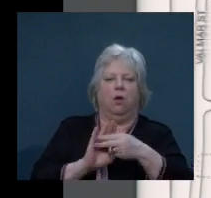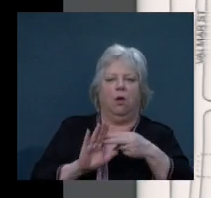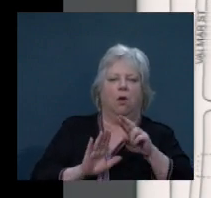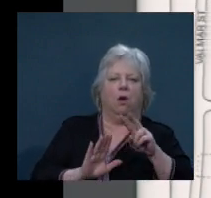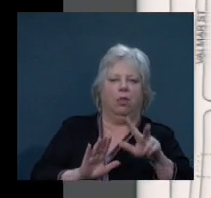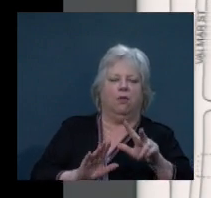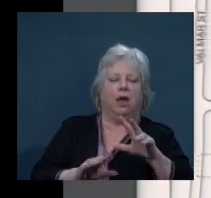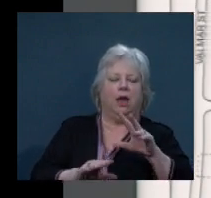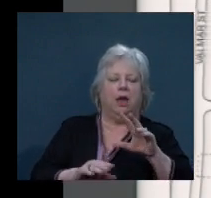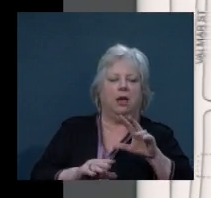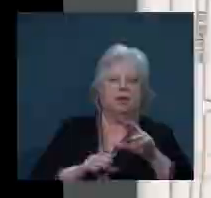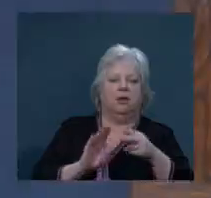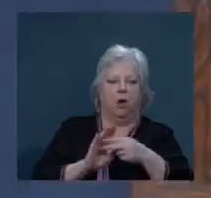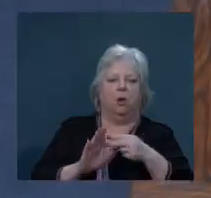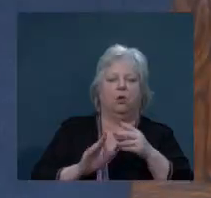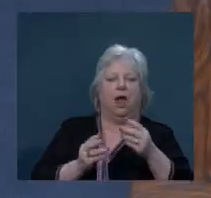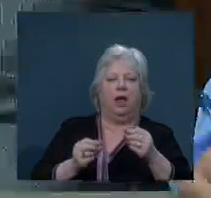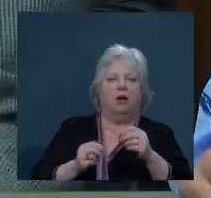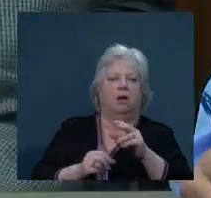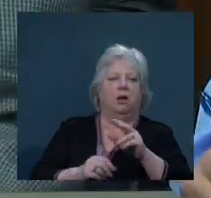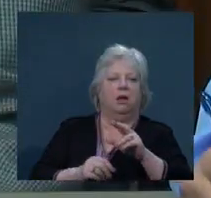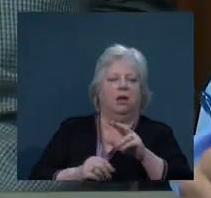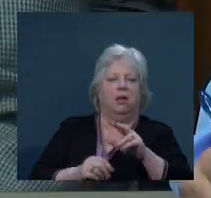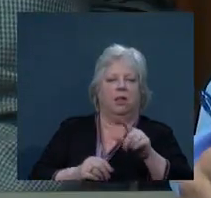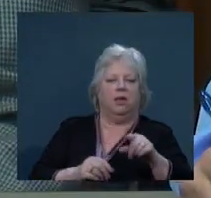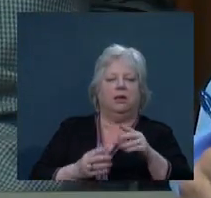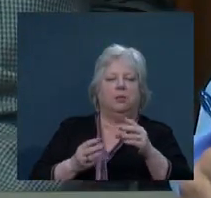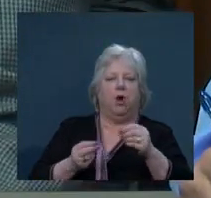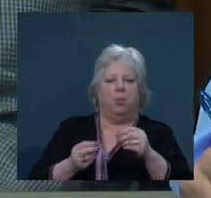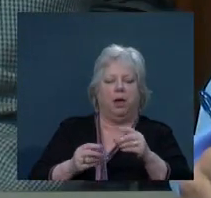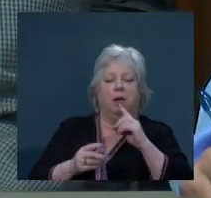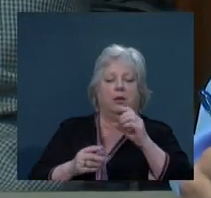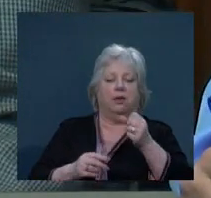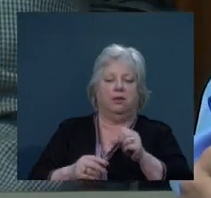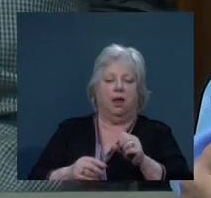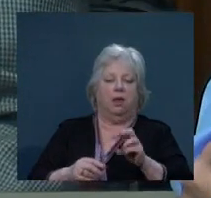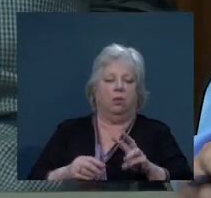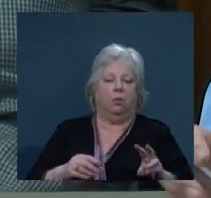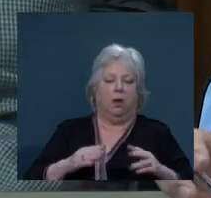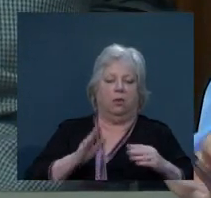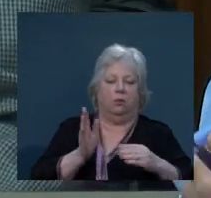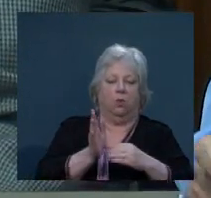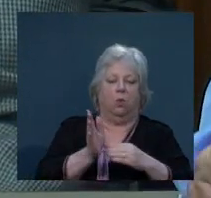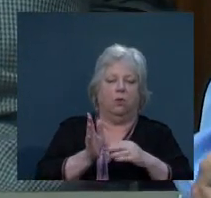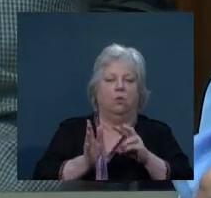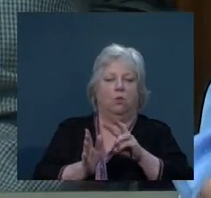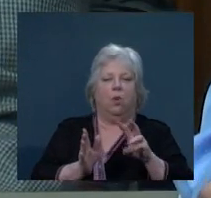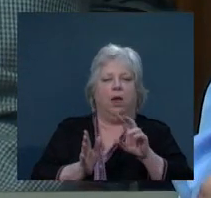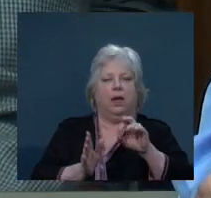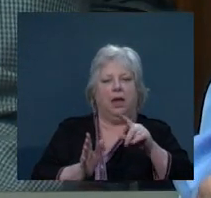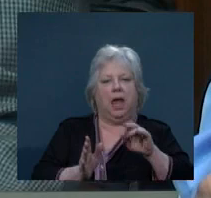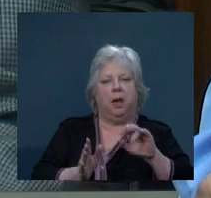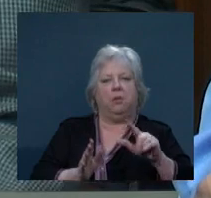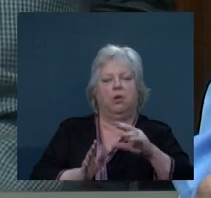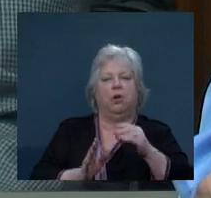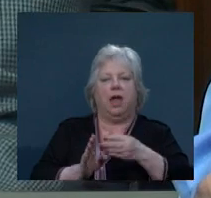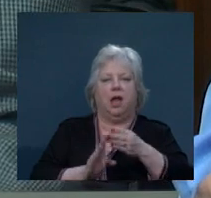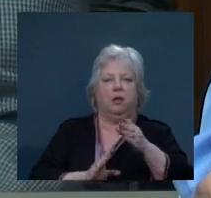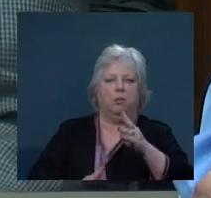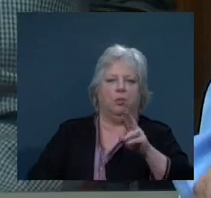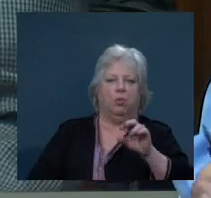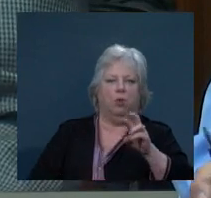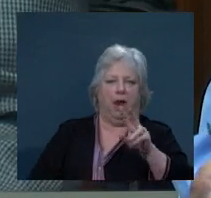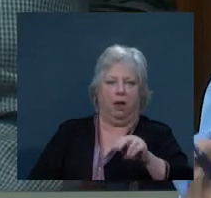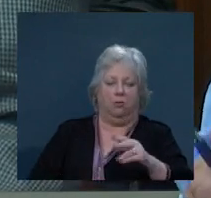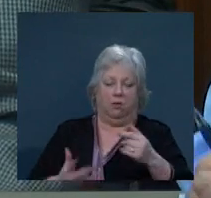property at 3301 West Capitol Avenue. The property is located at the southwest corner of West Capitol Avenue and Brown Street. The property is